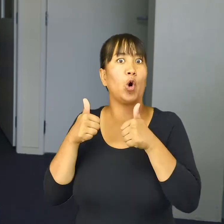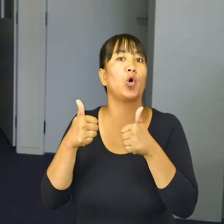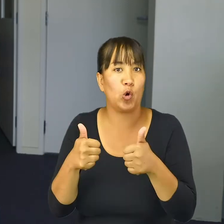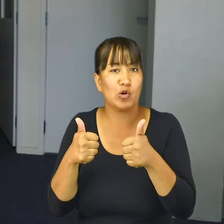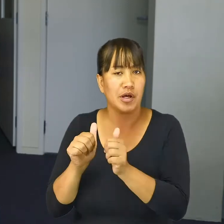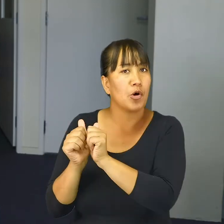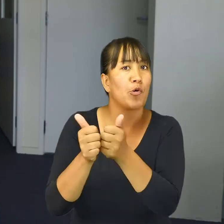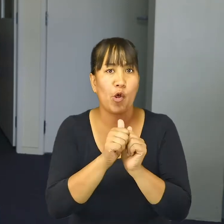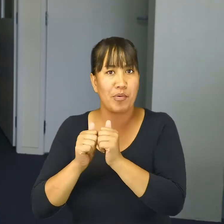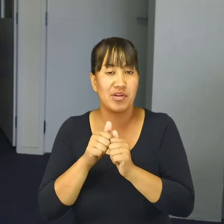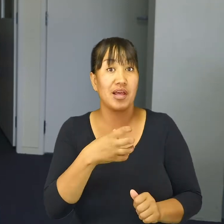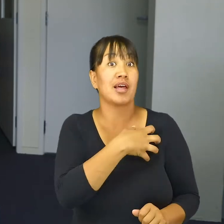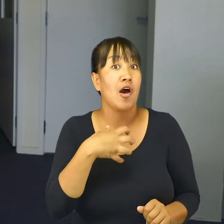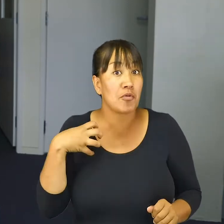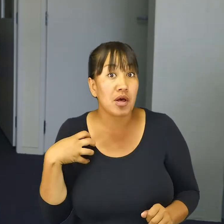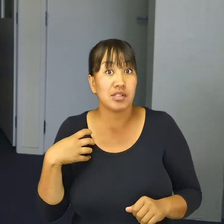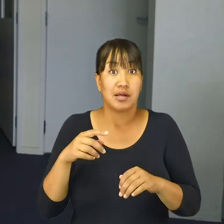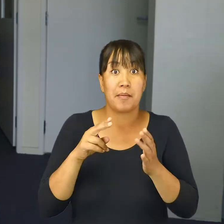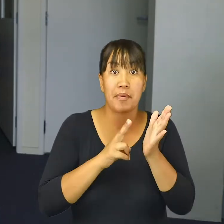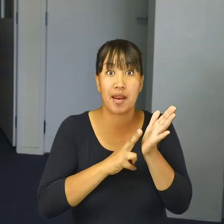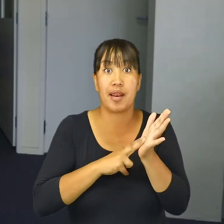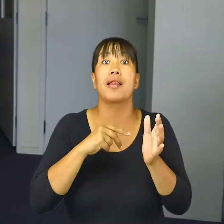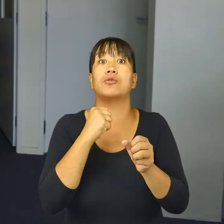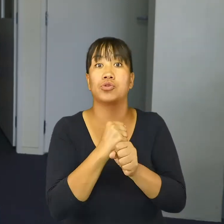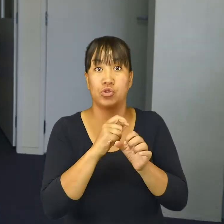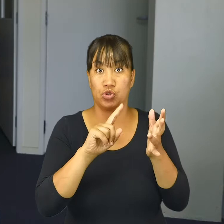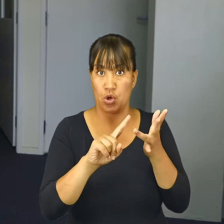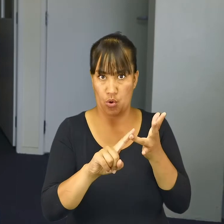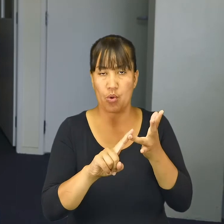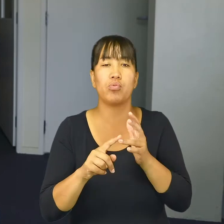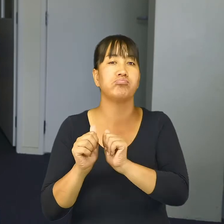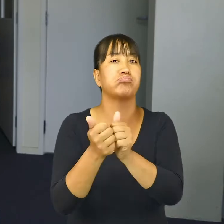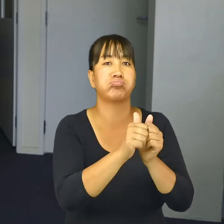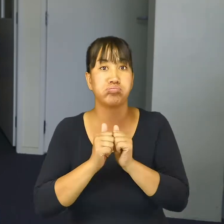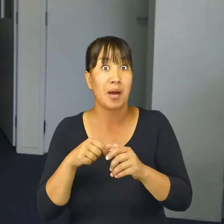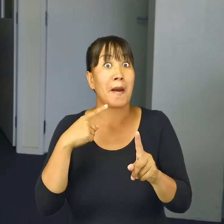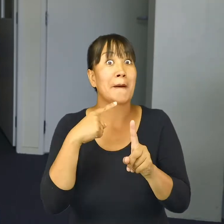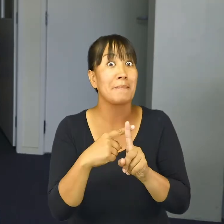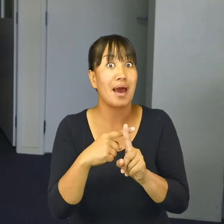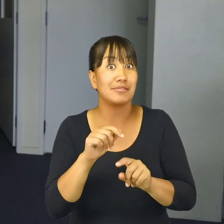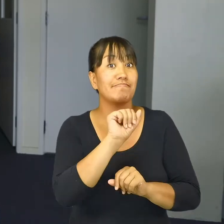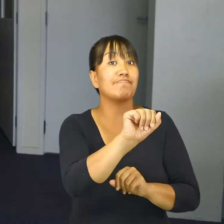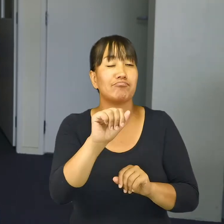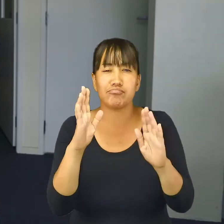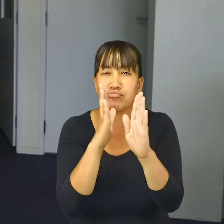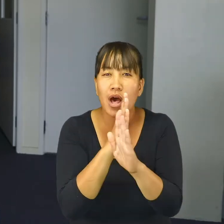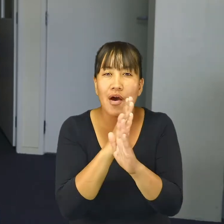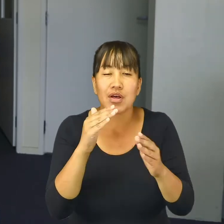east coast of Northland, where as a collaboration between government,